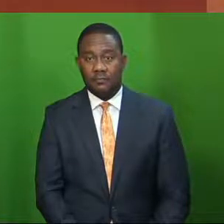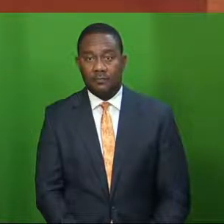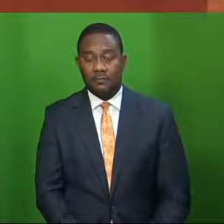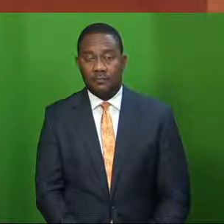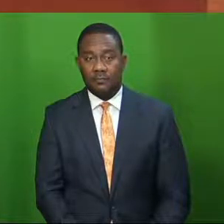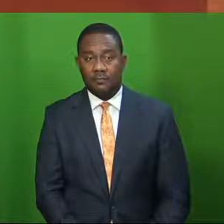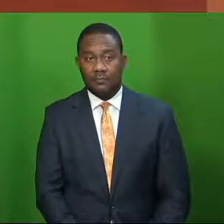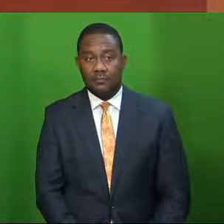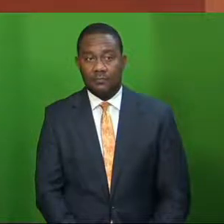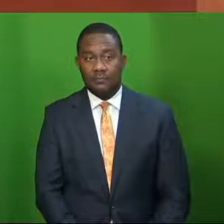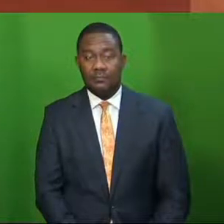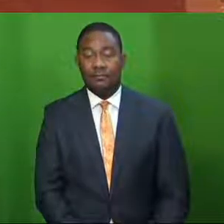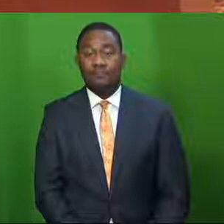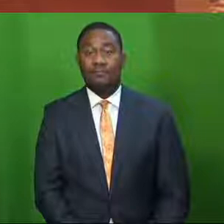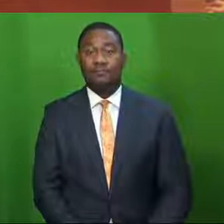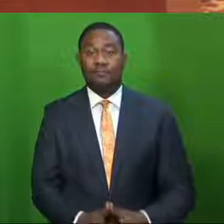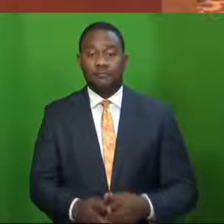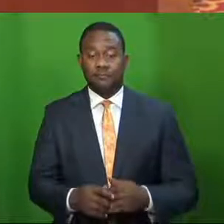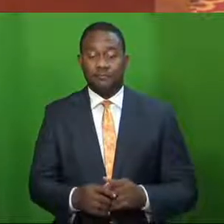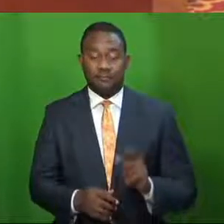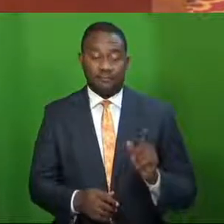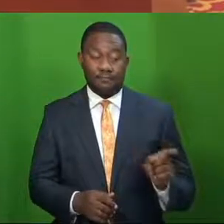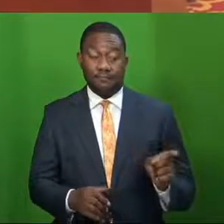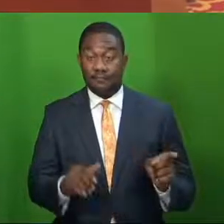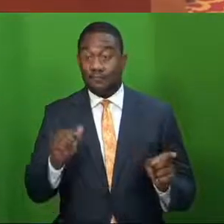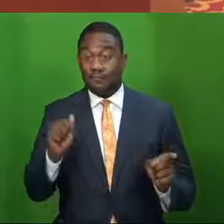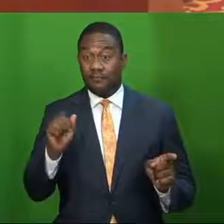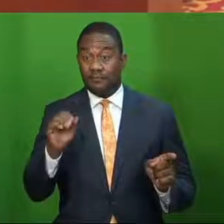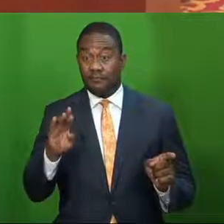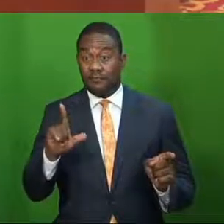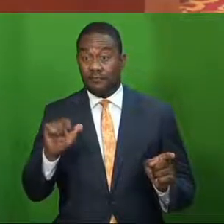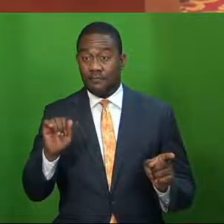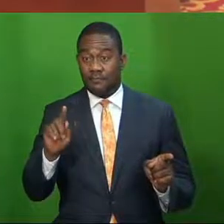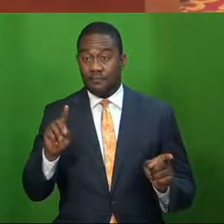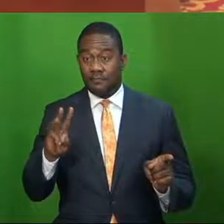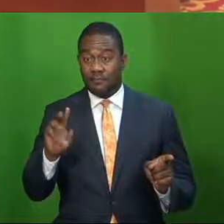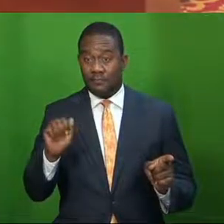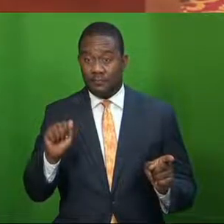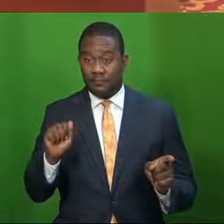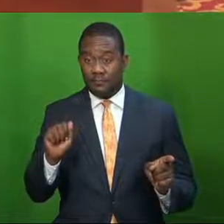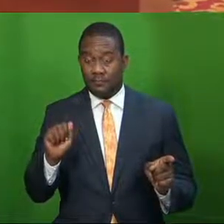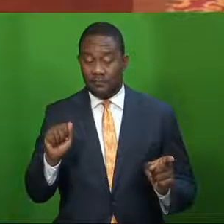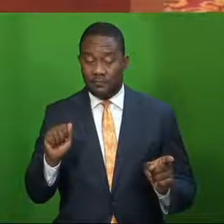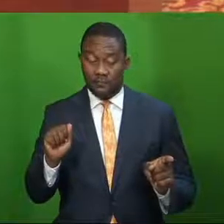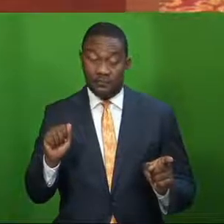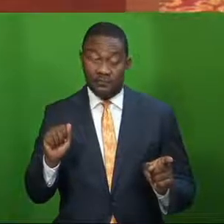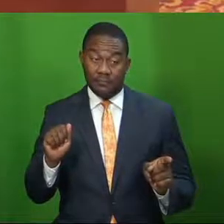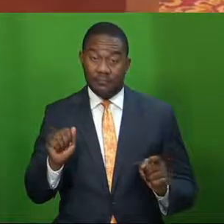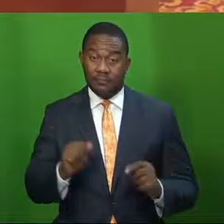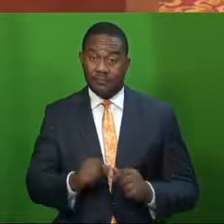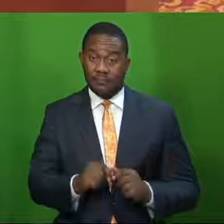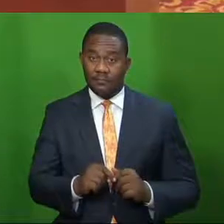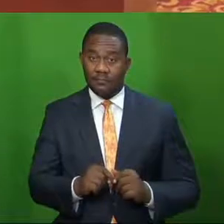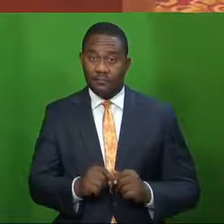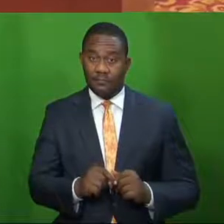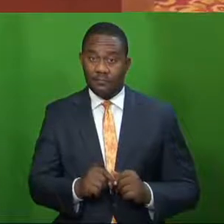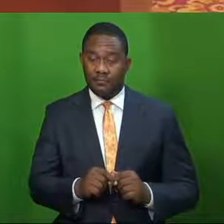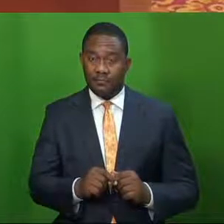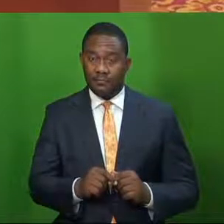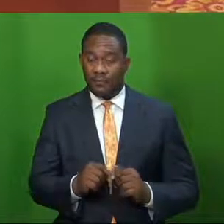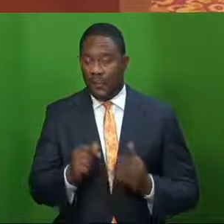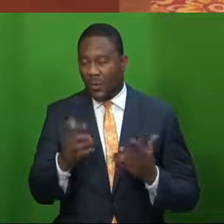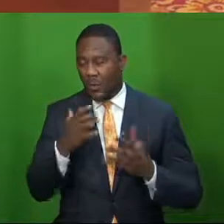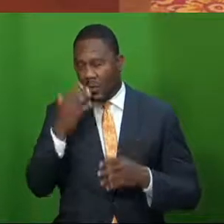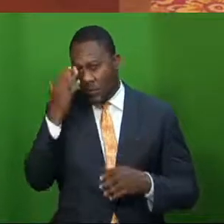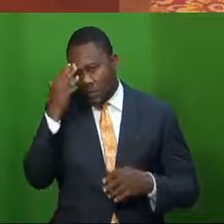Honorable Okujeto Ablakwa wants to know the status of the technical committee's report. I think